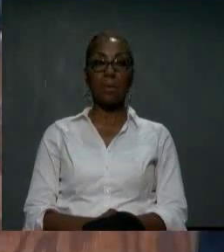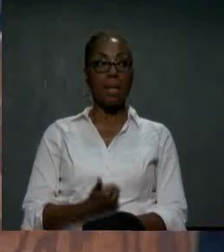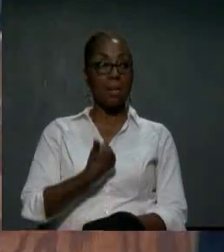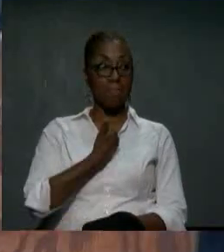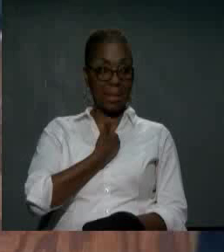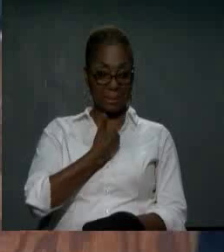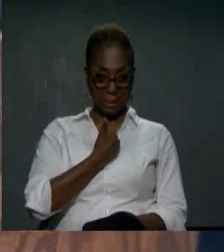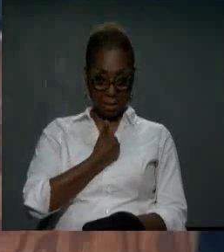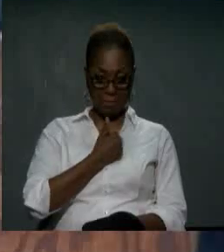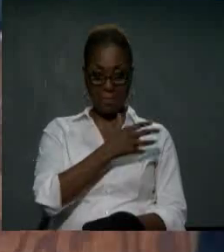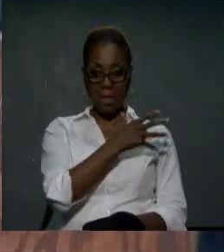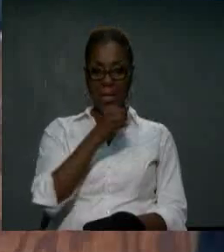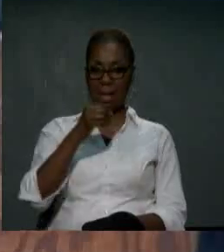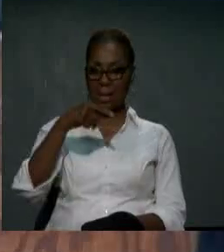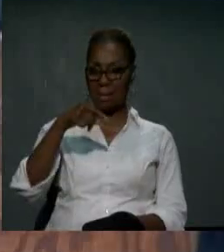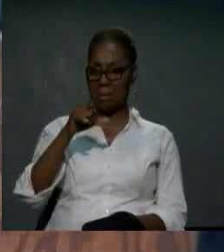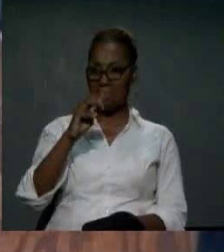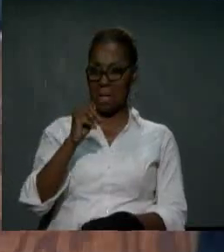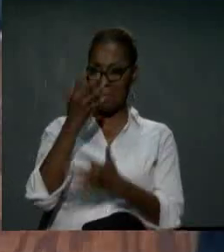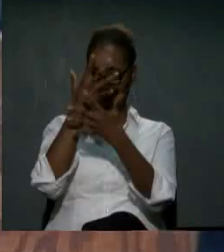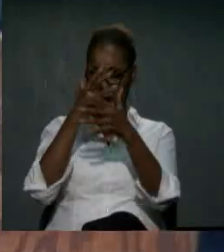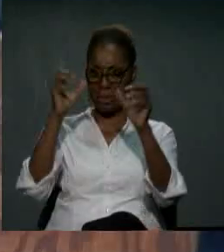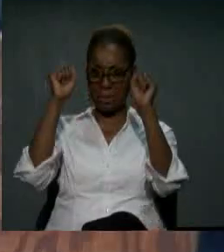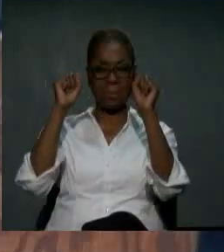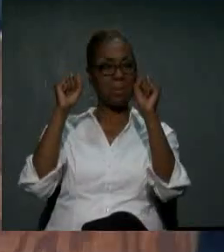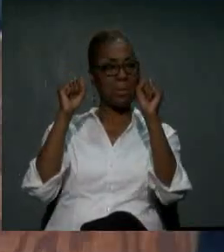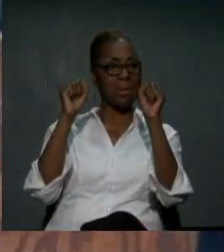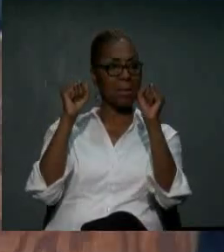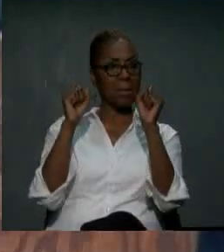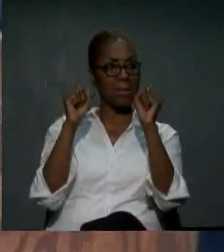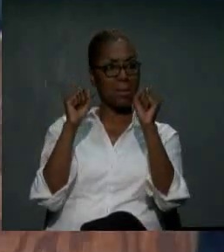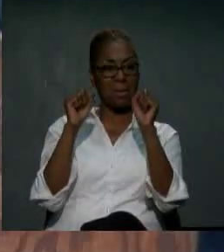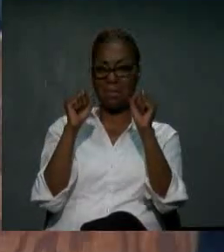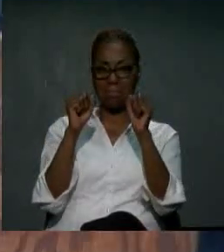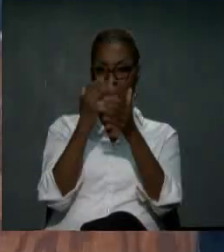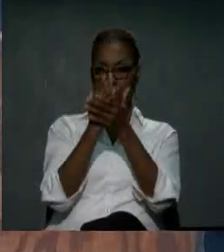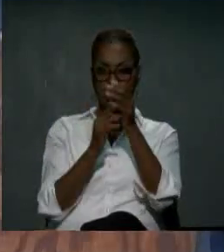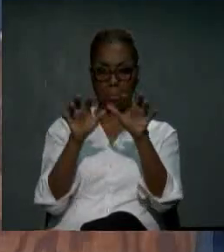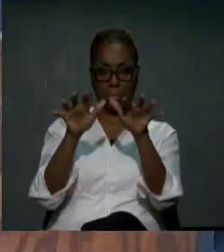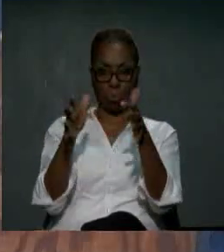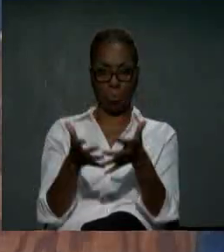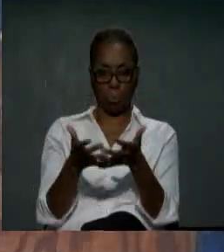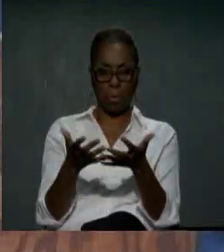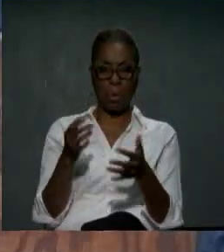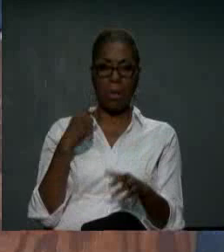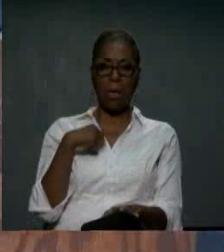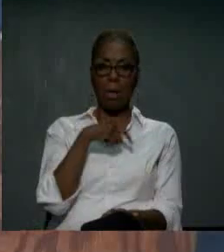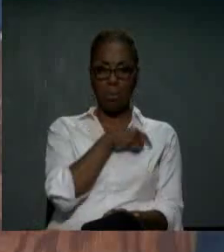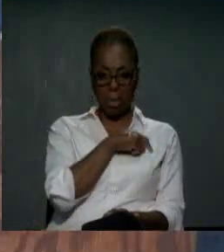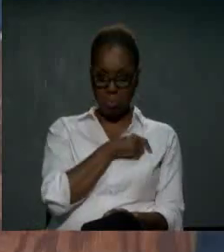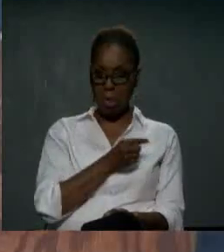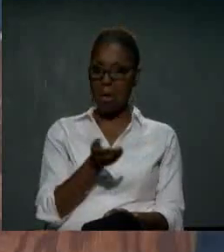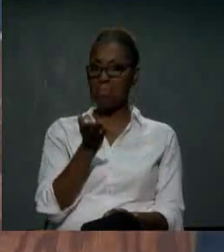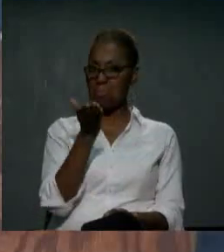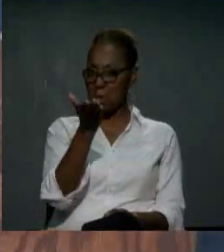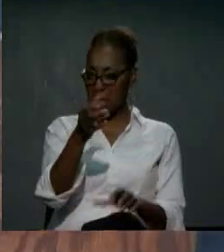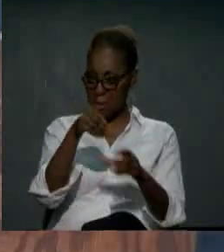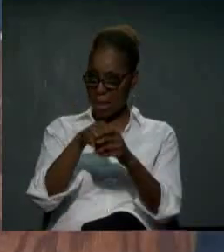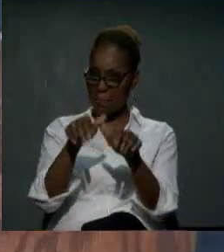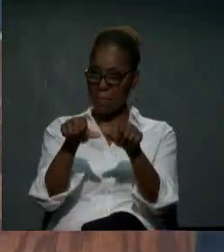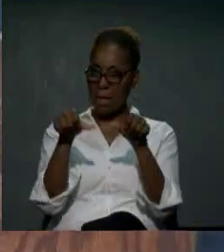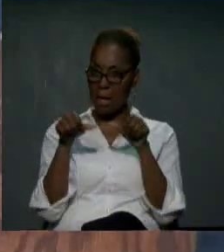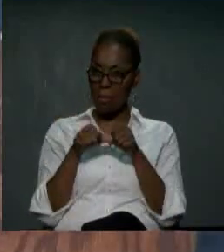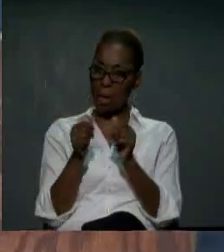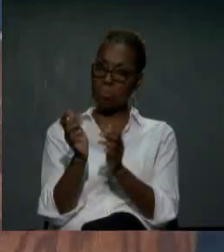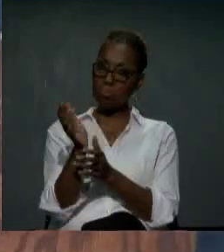Myself and Pam Bingham. Pam Bingham was the president of the Upper Baseline Group. We was out at one of the areas talking to somebody and